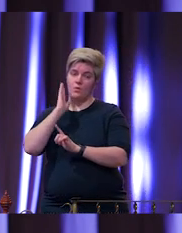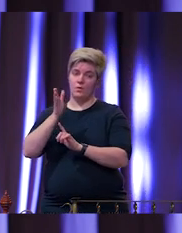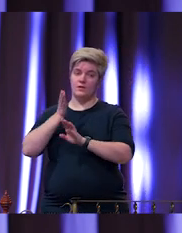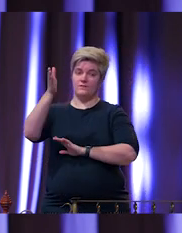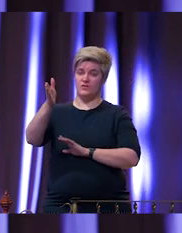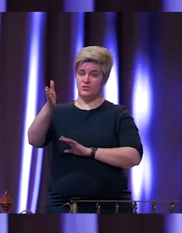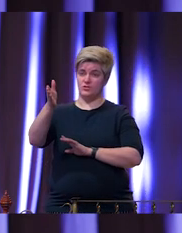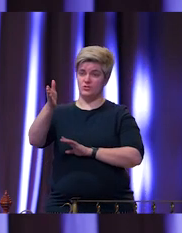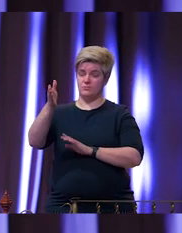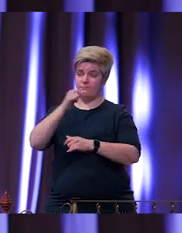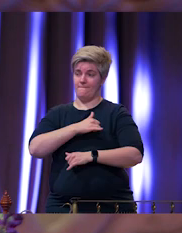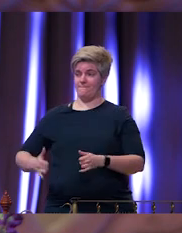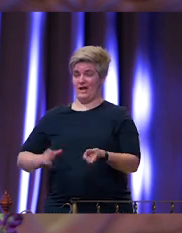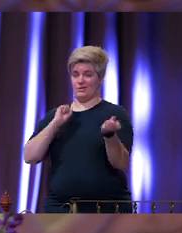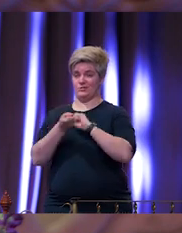the decision?